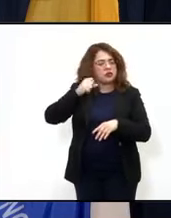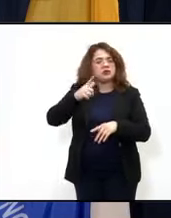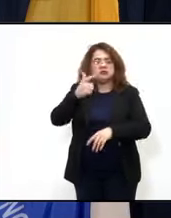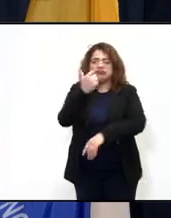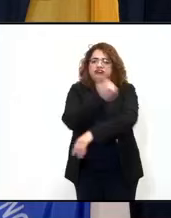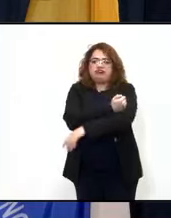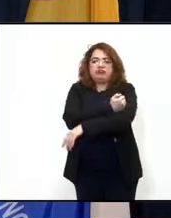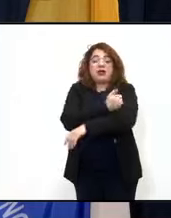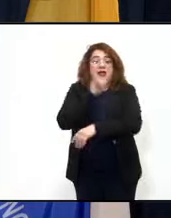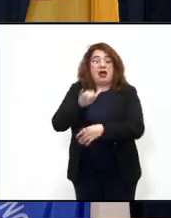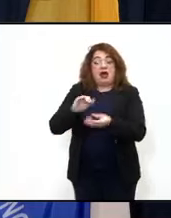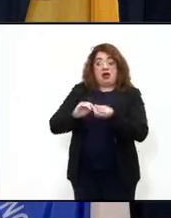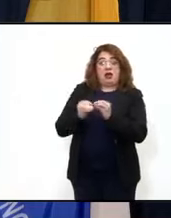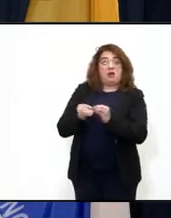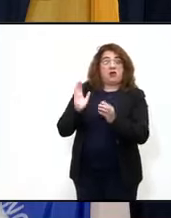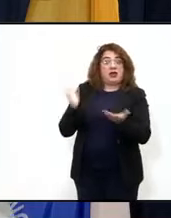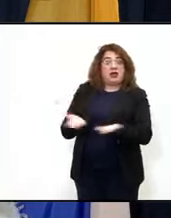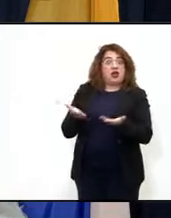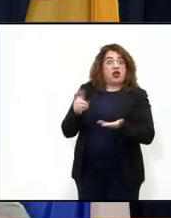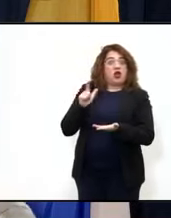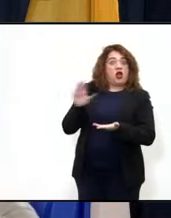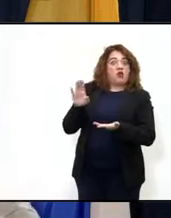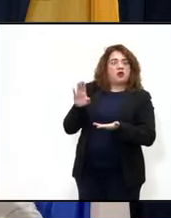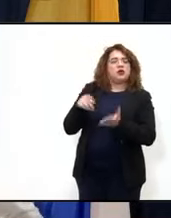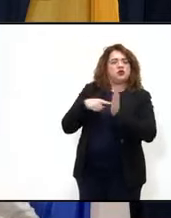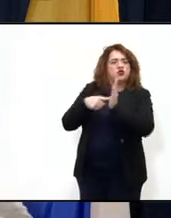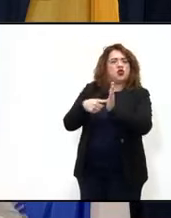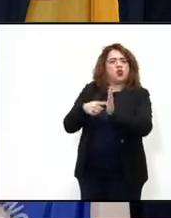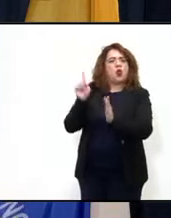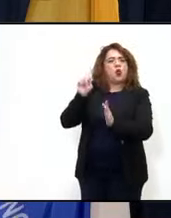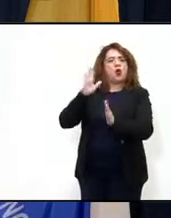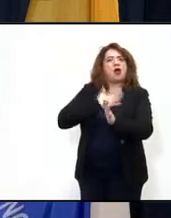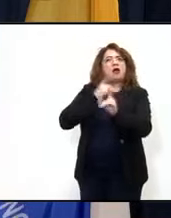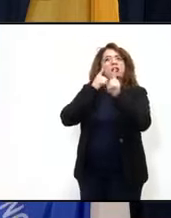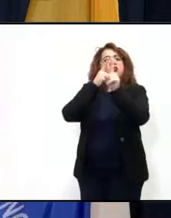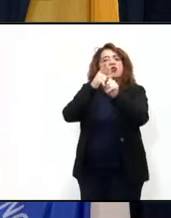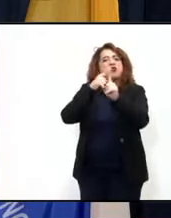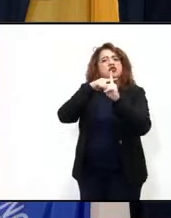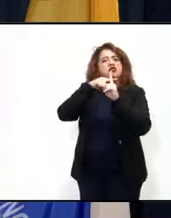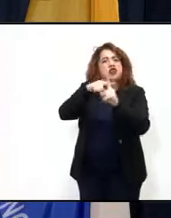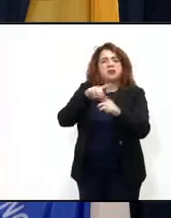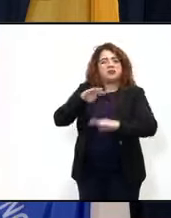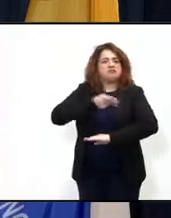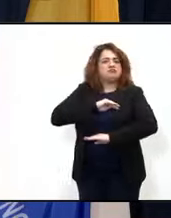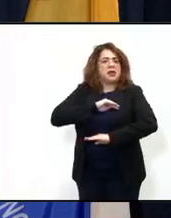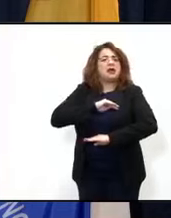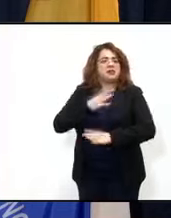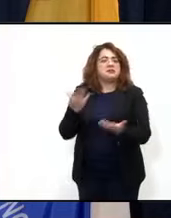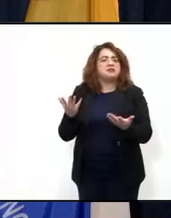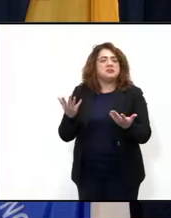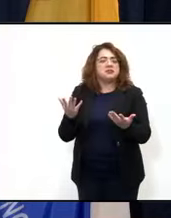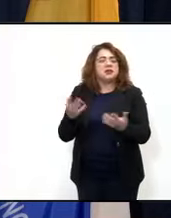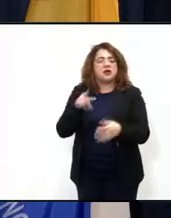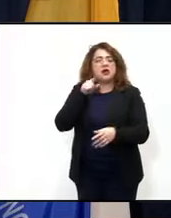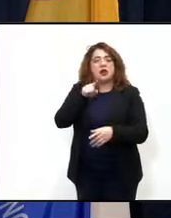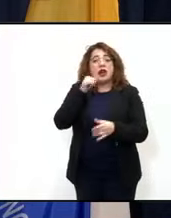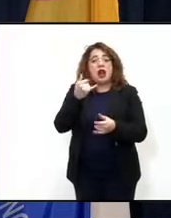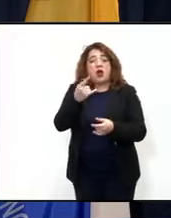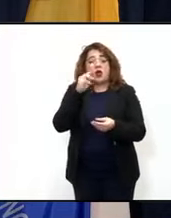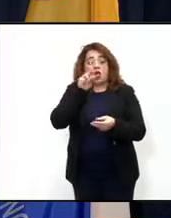reflect where our efforts have been in. We also know, if you look broadly,